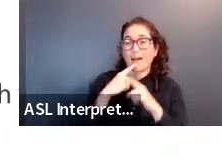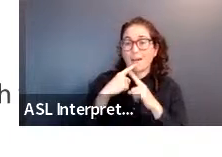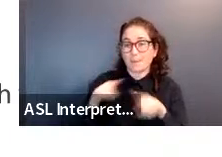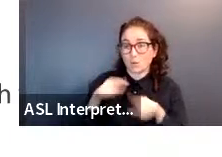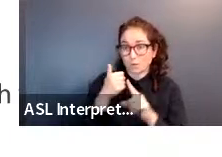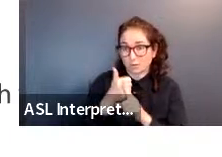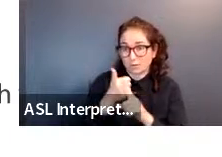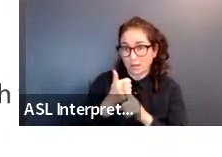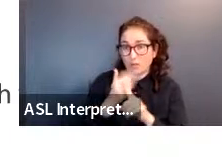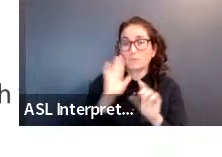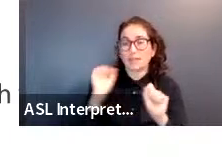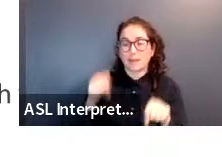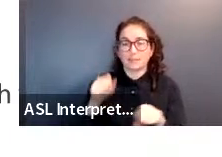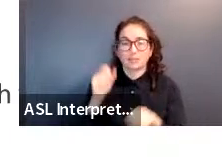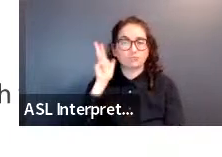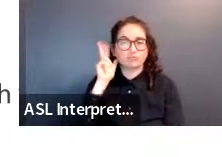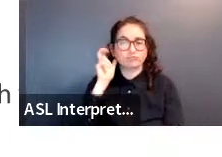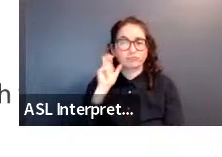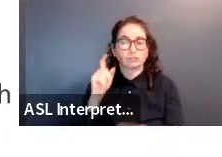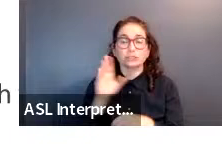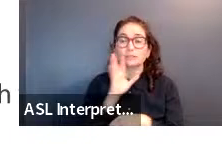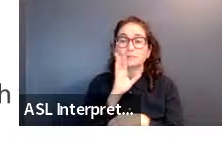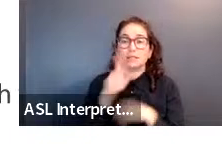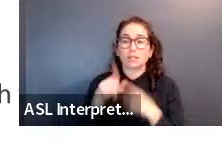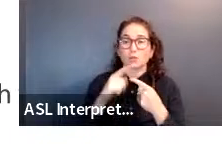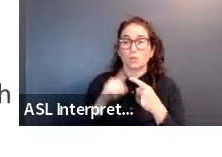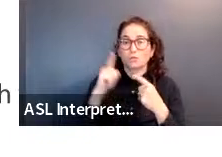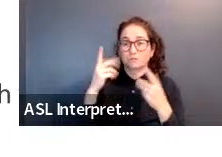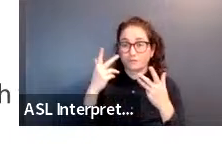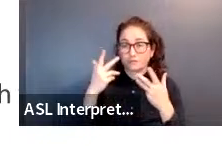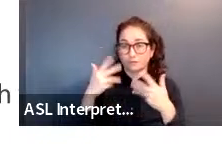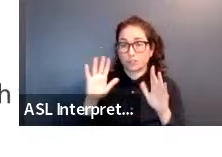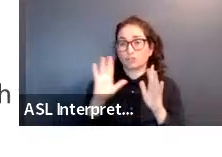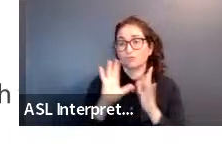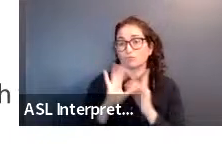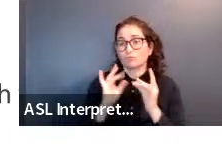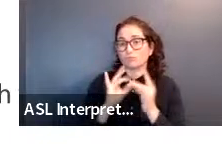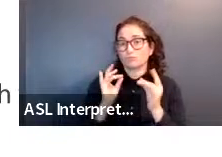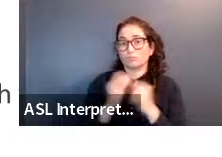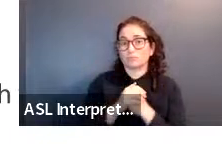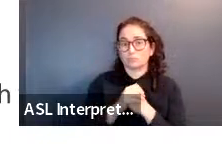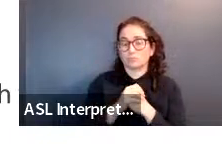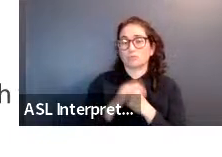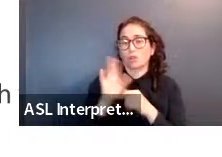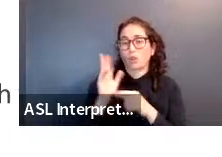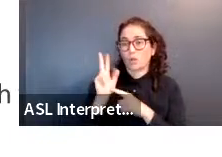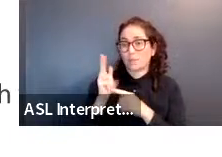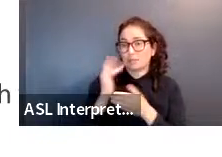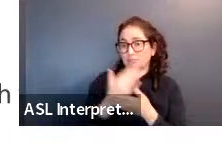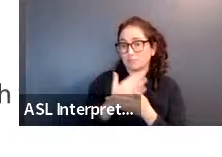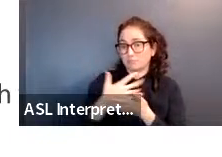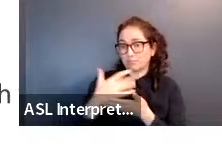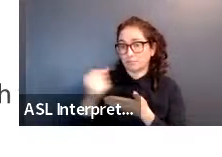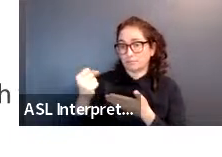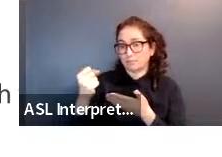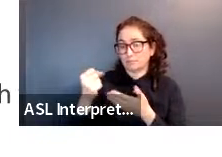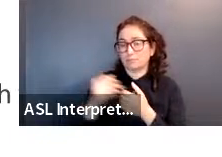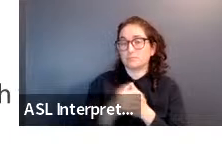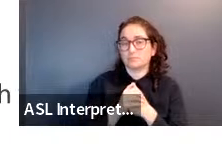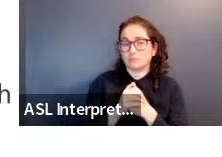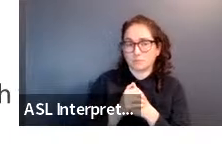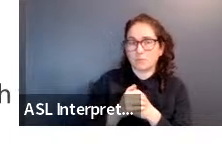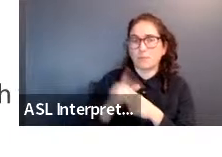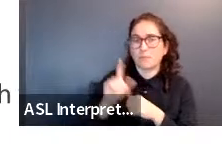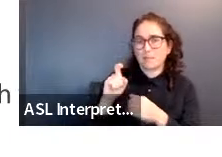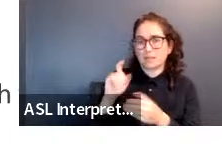be able to hear you speak. When your testimony is complete or your 3 minutes have expired, whichever comes first, you